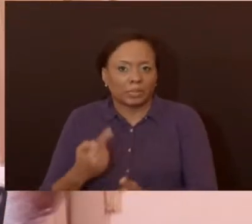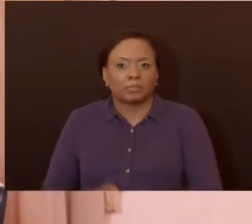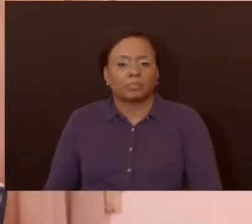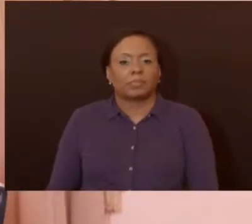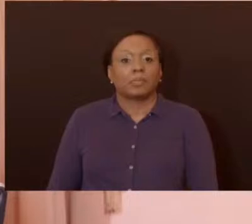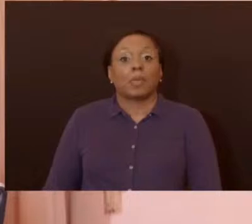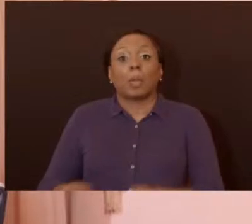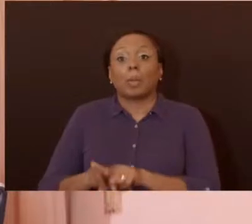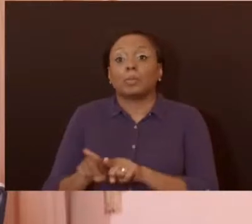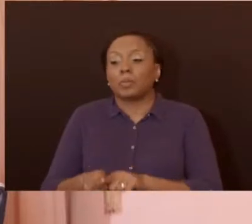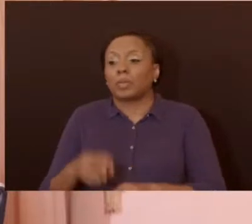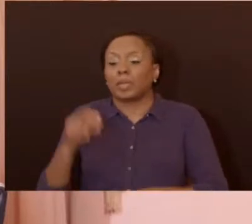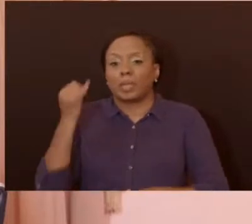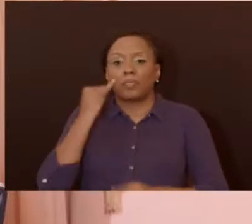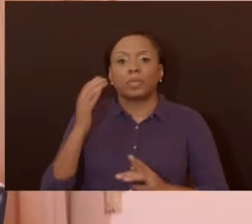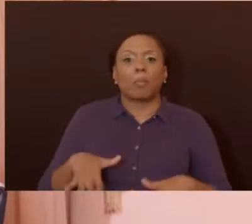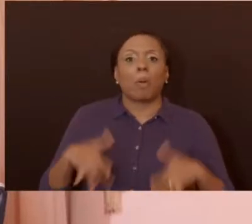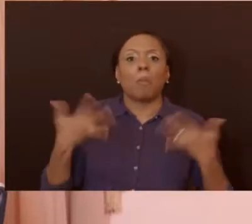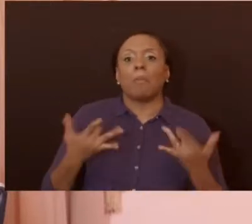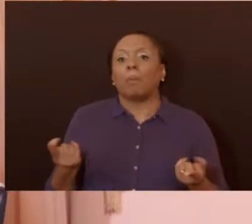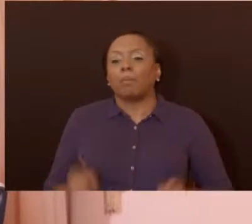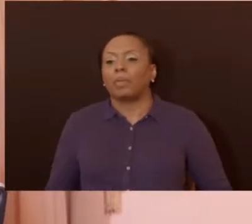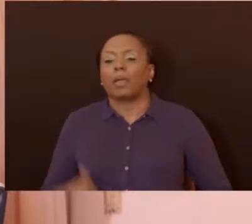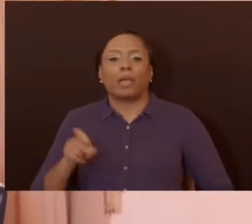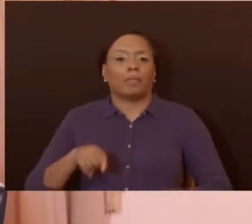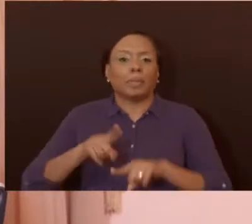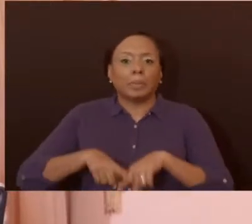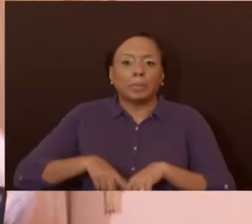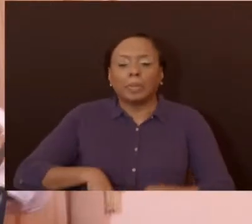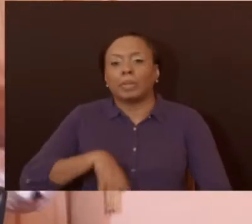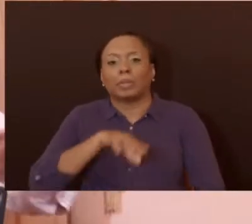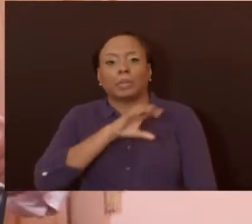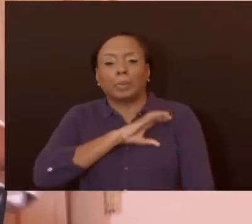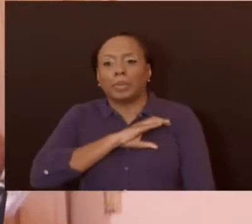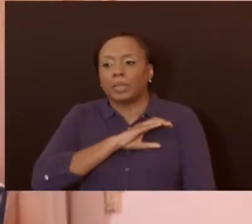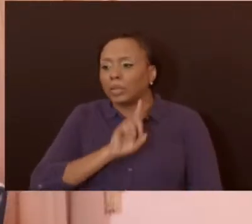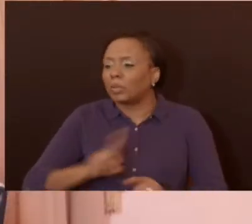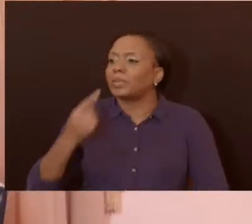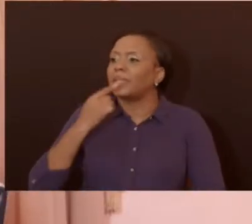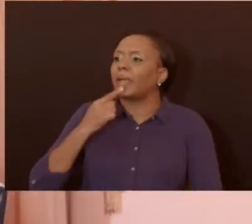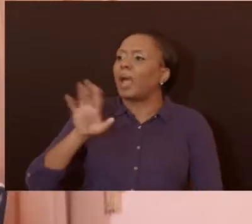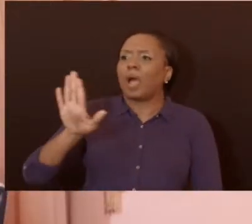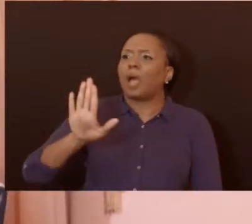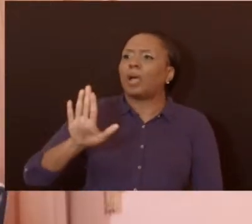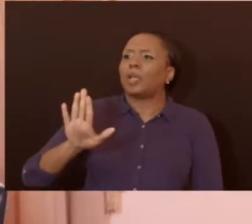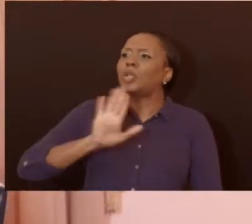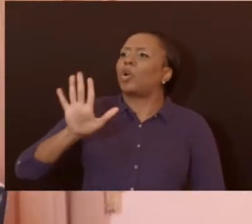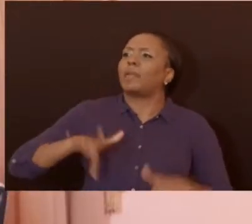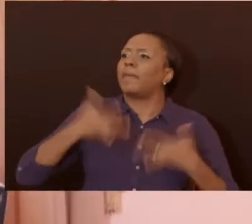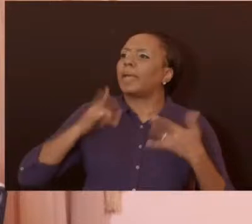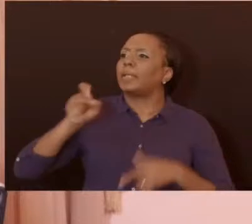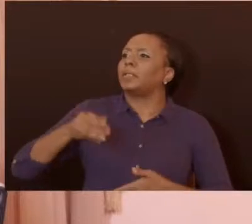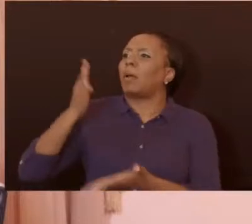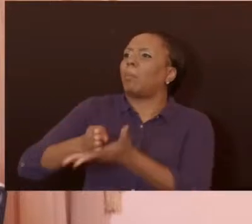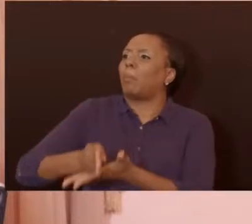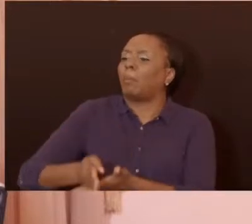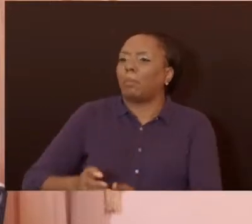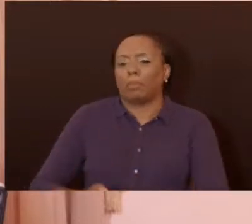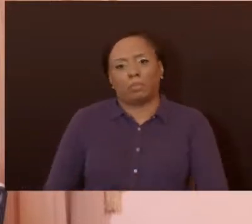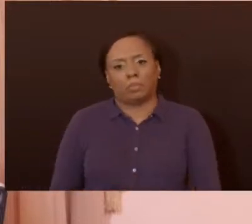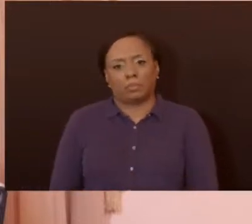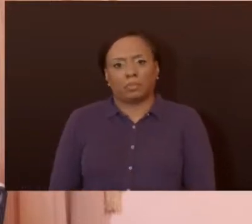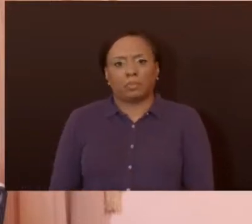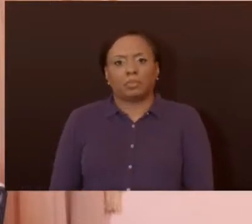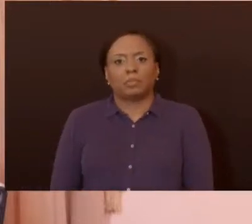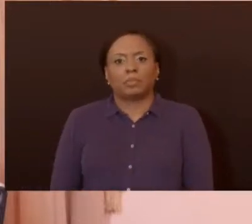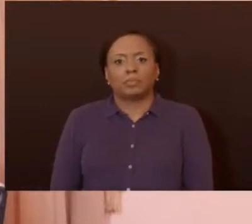stop, they have to rely on the members of the Royal Barbados to police to actually come in and to supplement that effort. So the 2 points I'd like